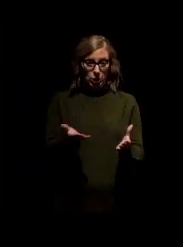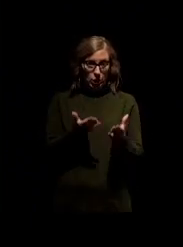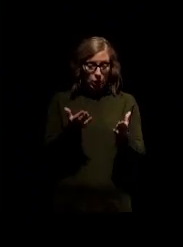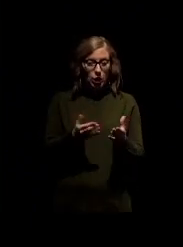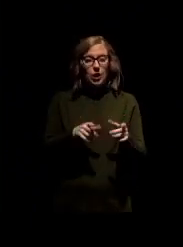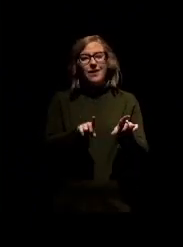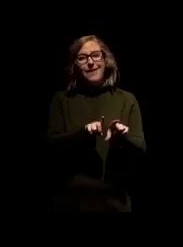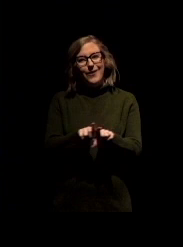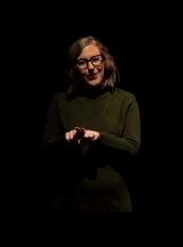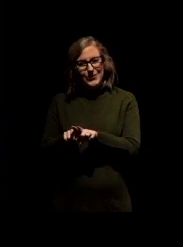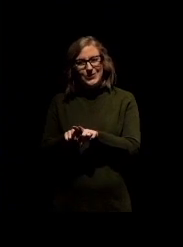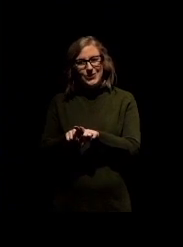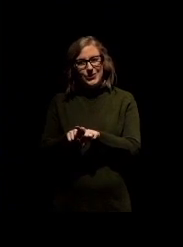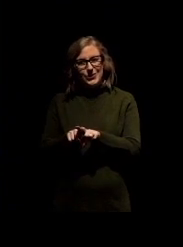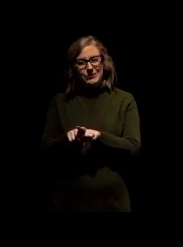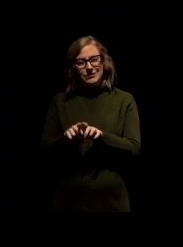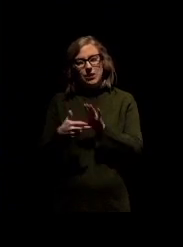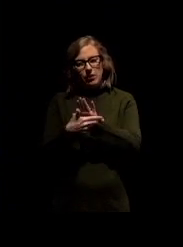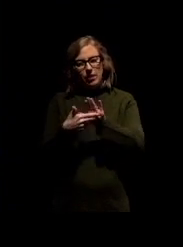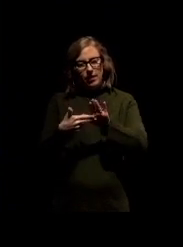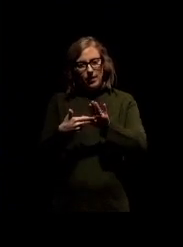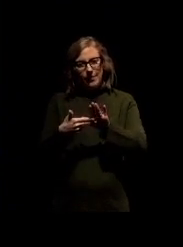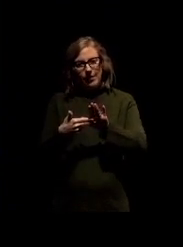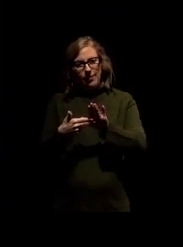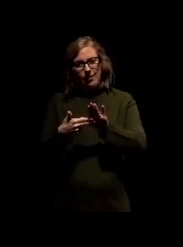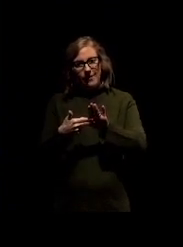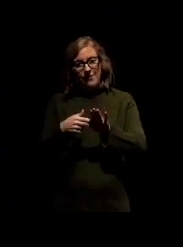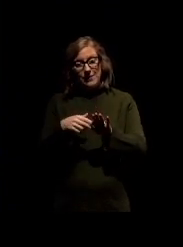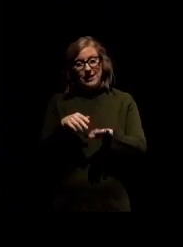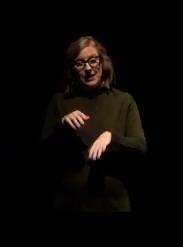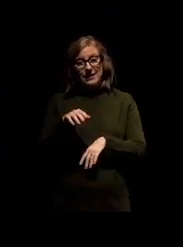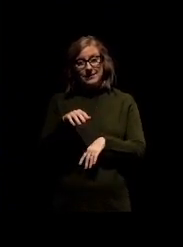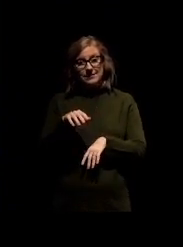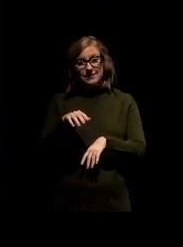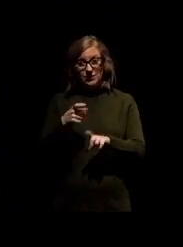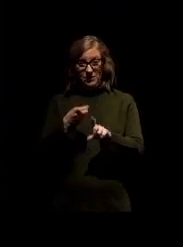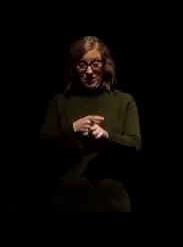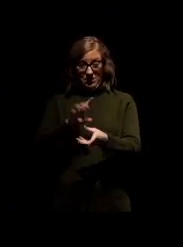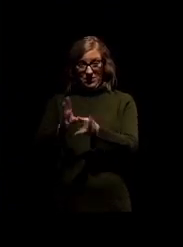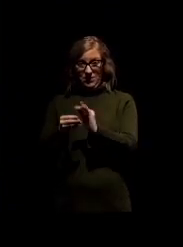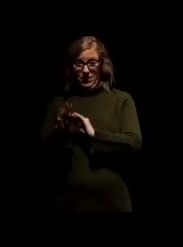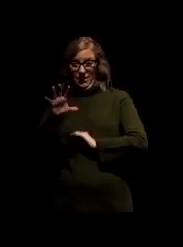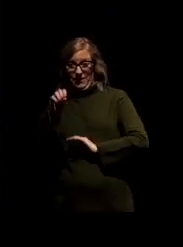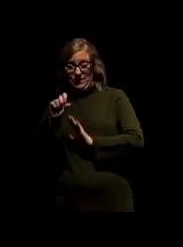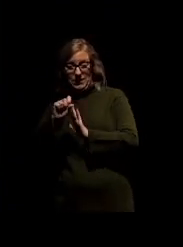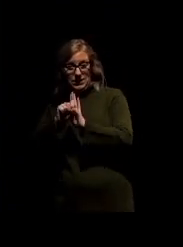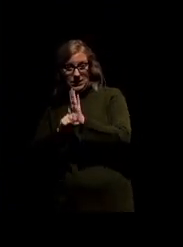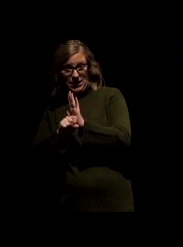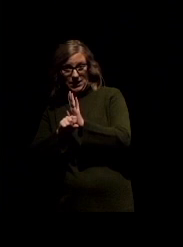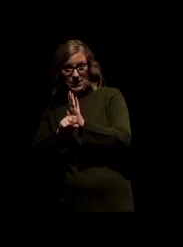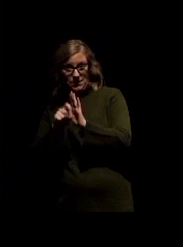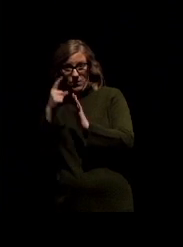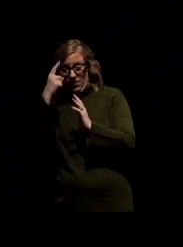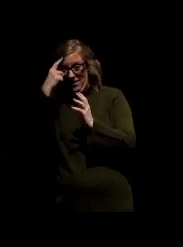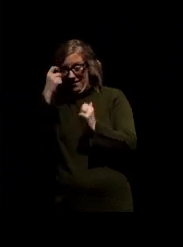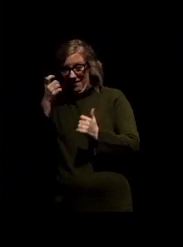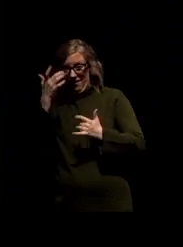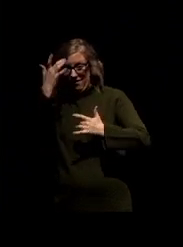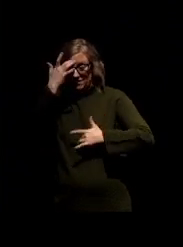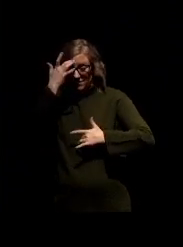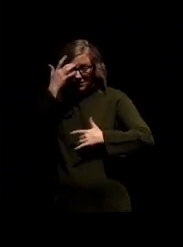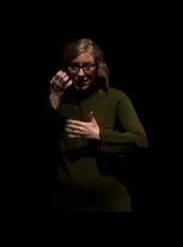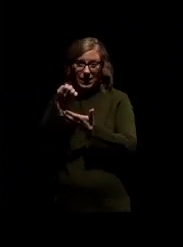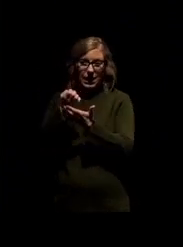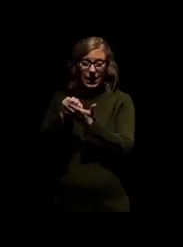people, it also happens to have the distinction of being 49th out of 50 states in terms of all kinds of health conditions and social and